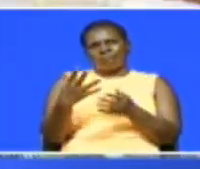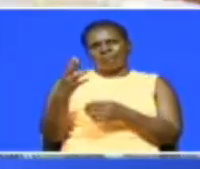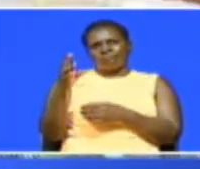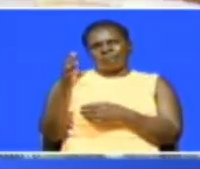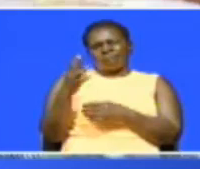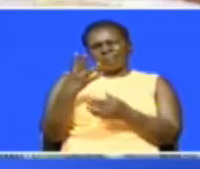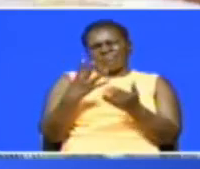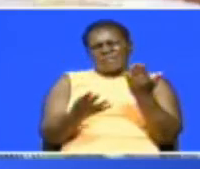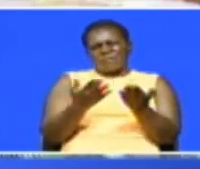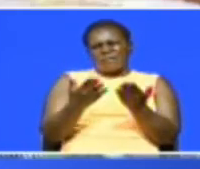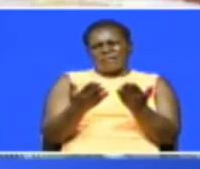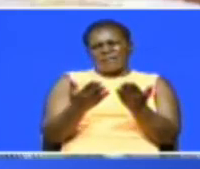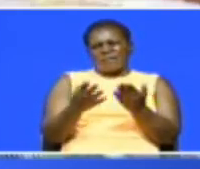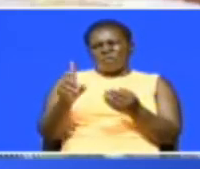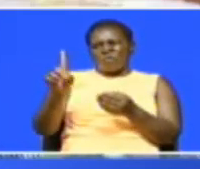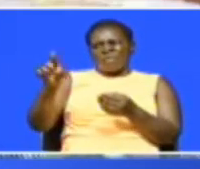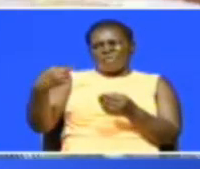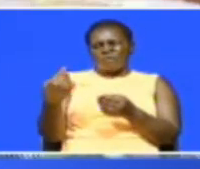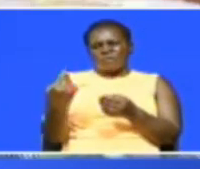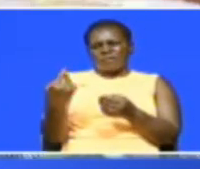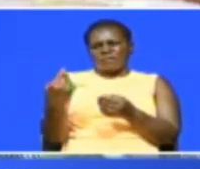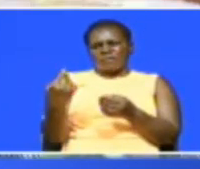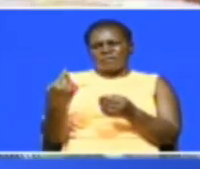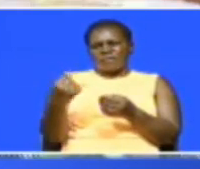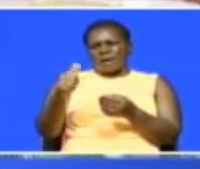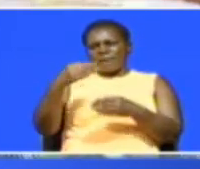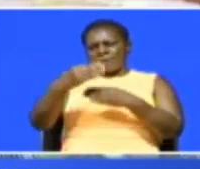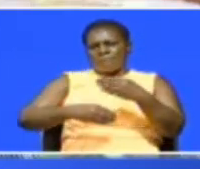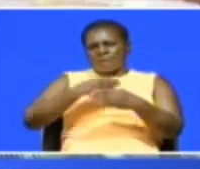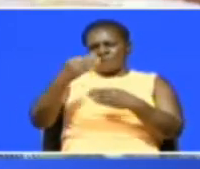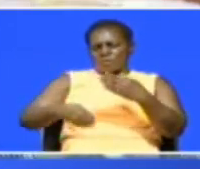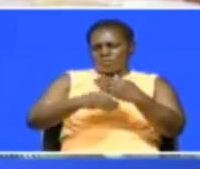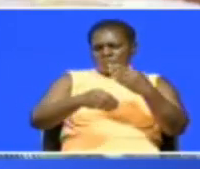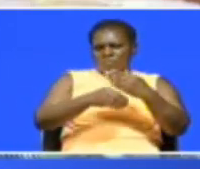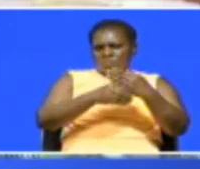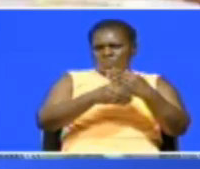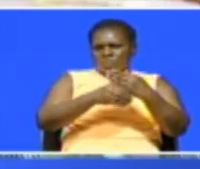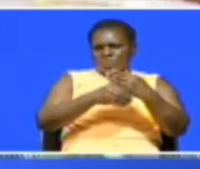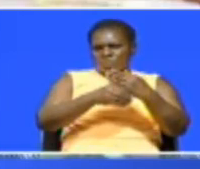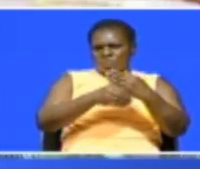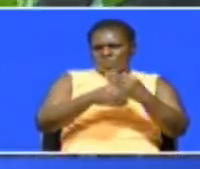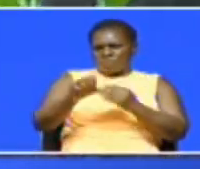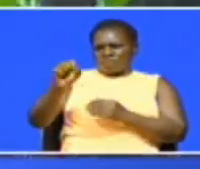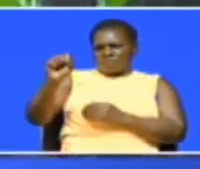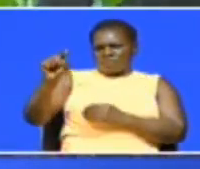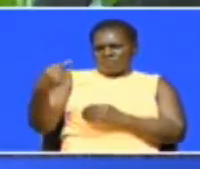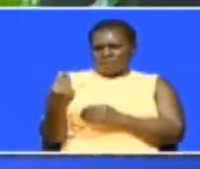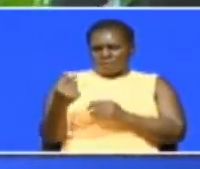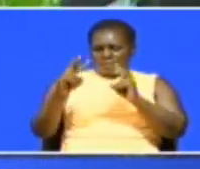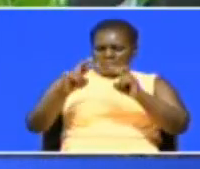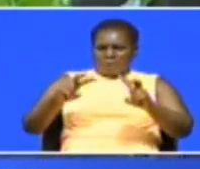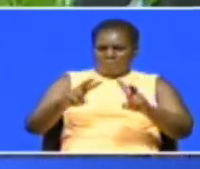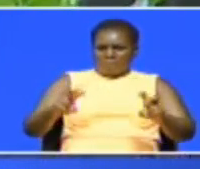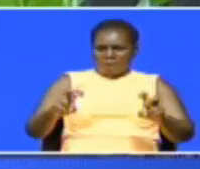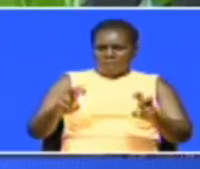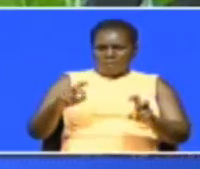because the net is around 1,000, and then the other materials, when you add them together, it can cost you around 5,000. Research and